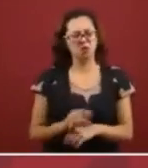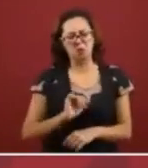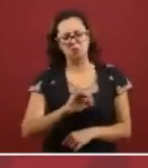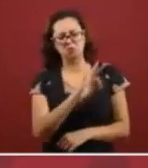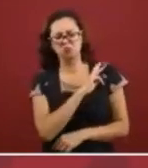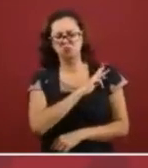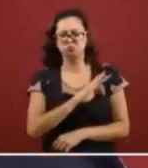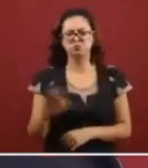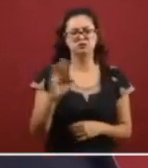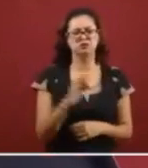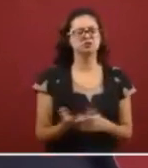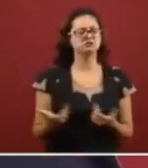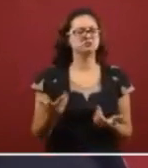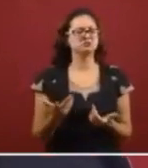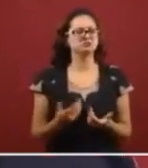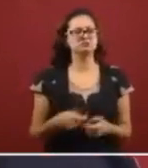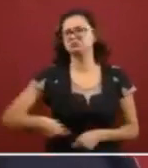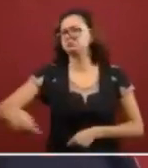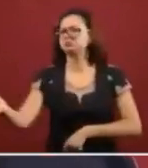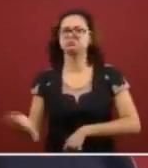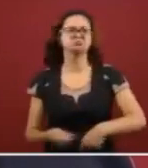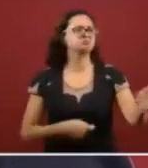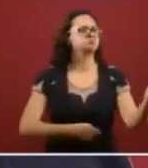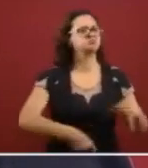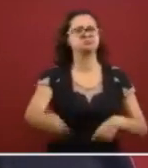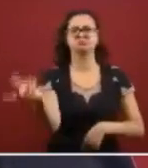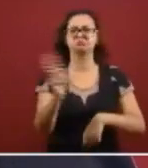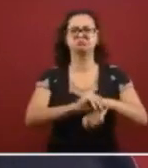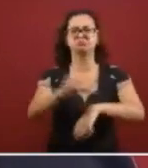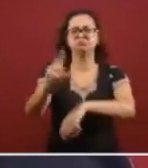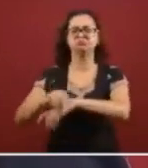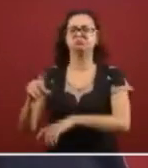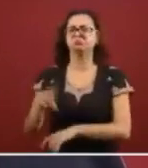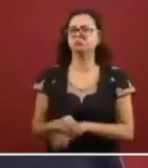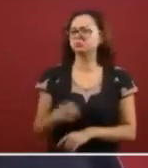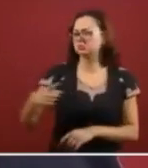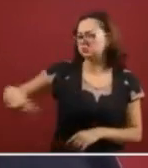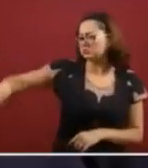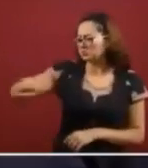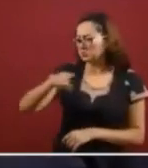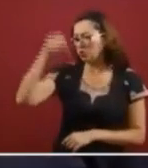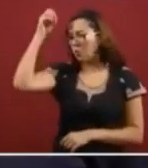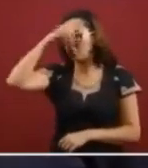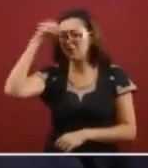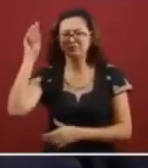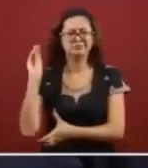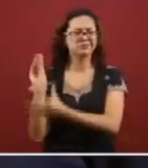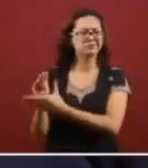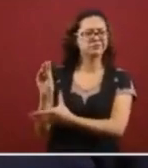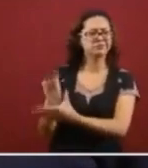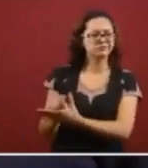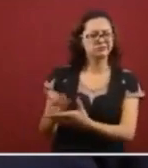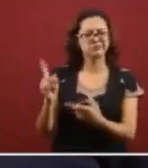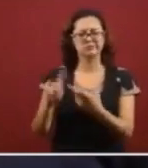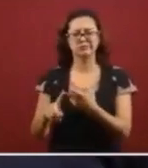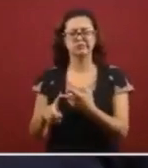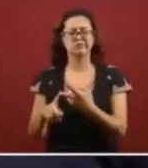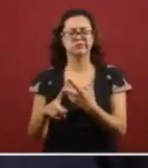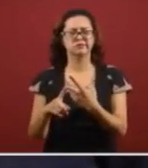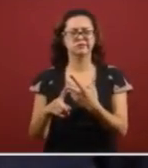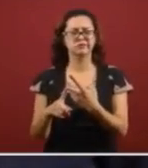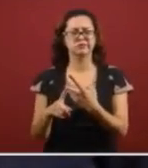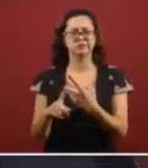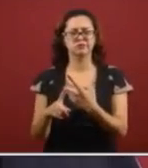and concessions. They didn't care without taking into consideration the people or